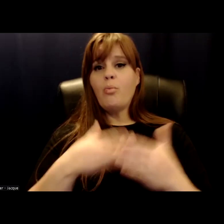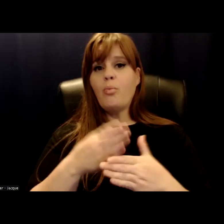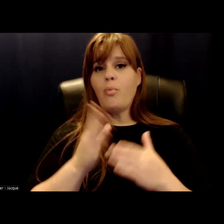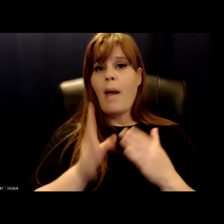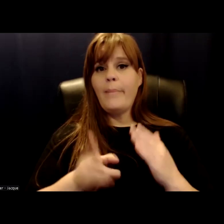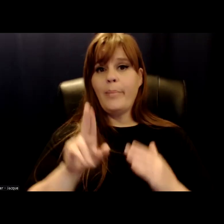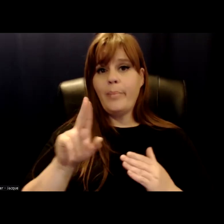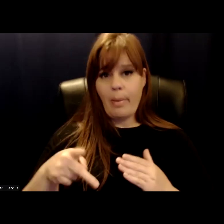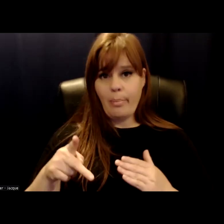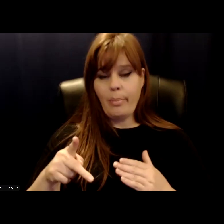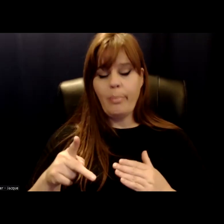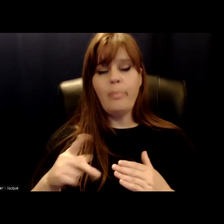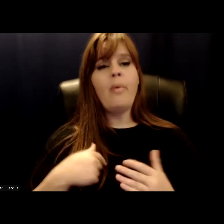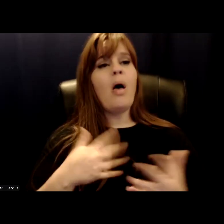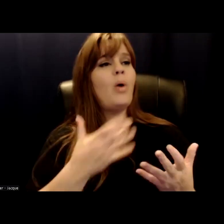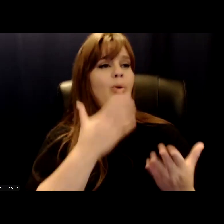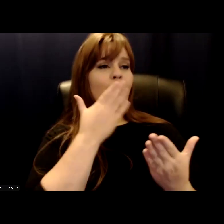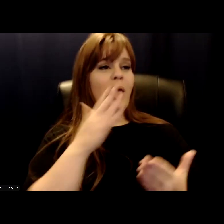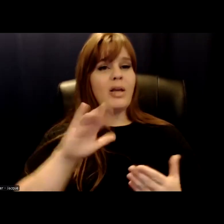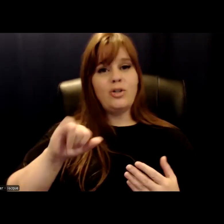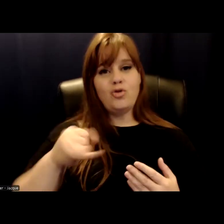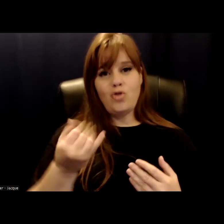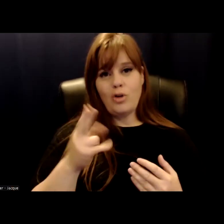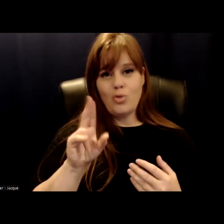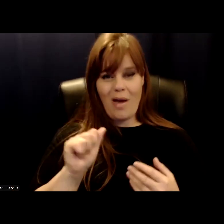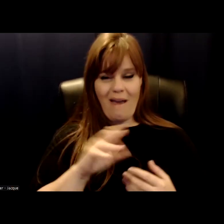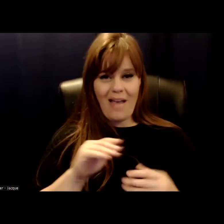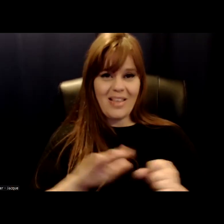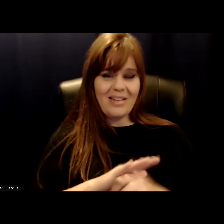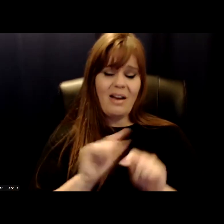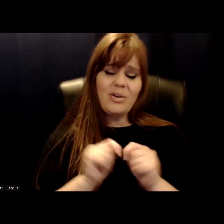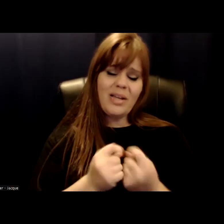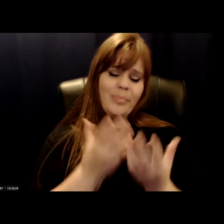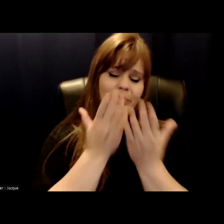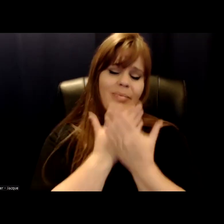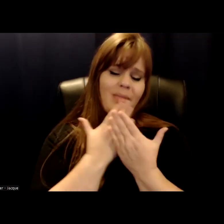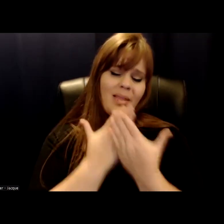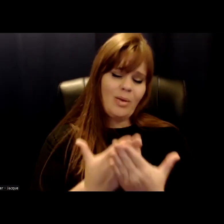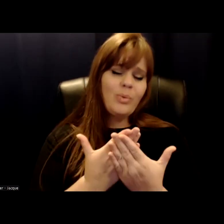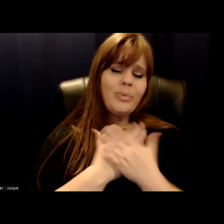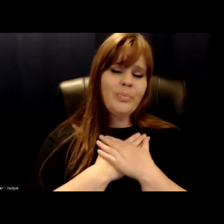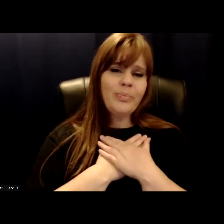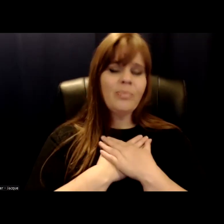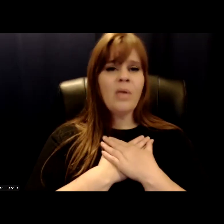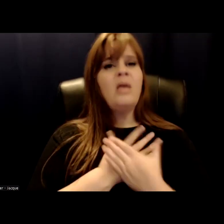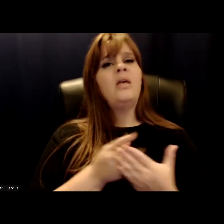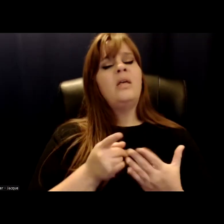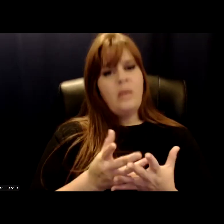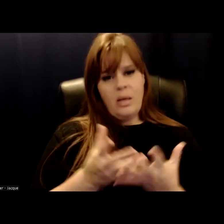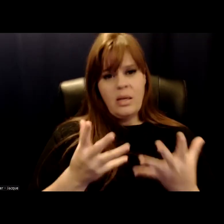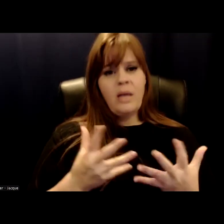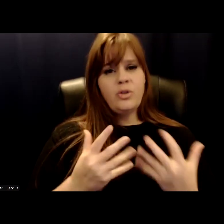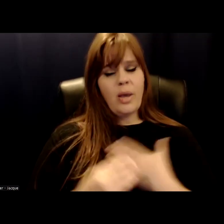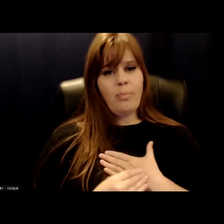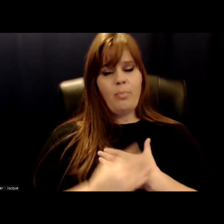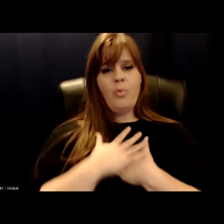And I want to thank Joshua and his entire team. And this has been such a moving